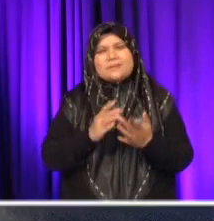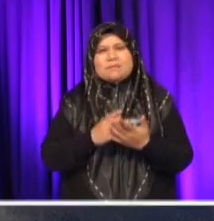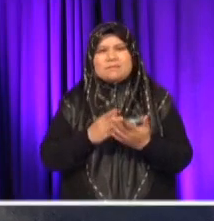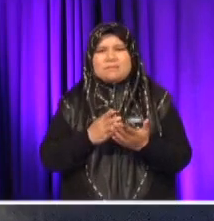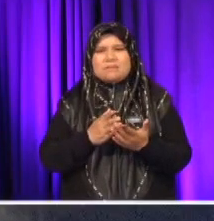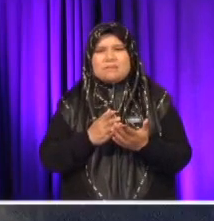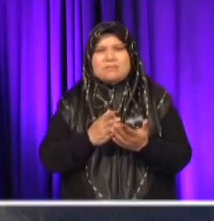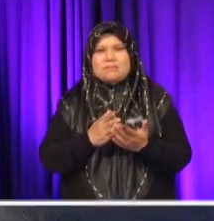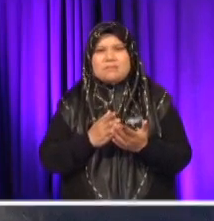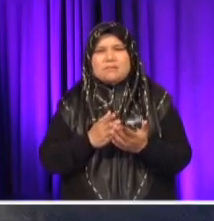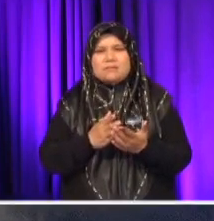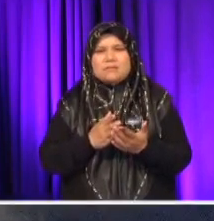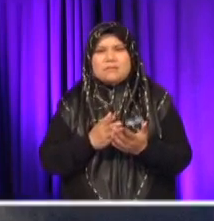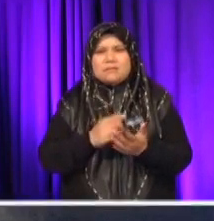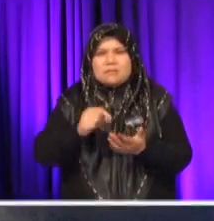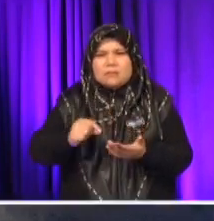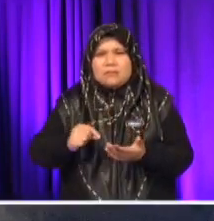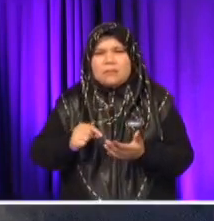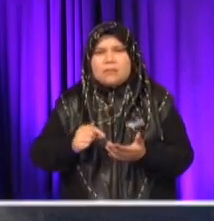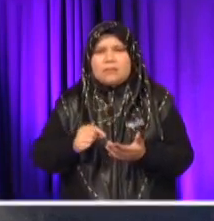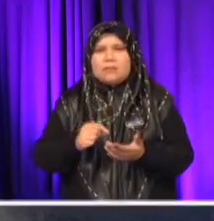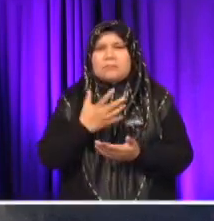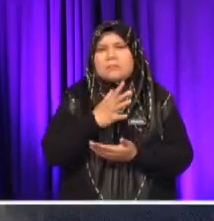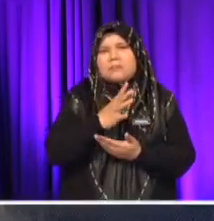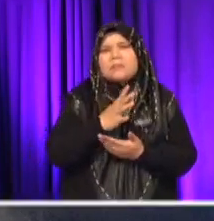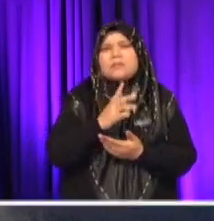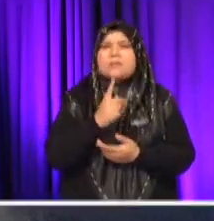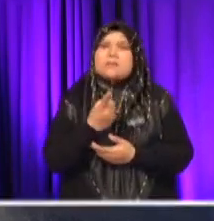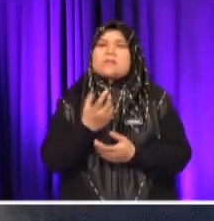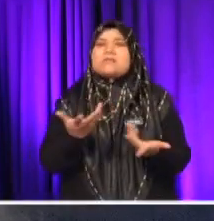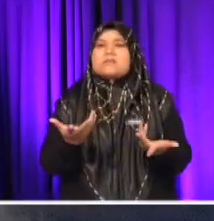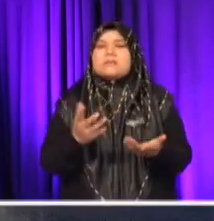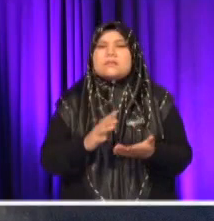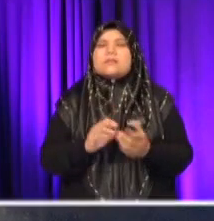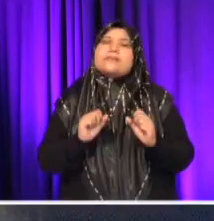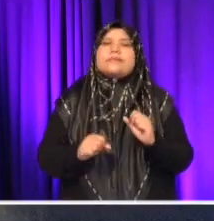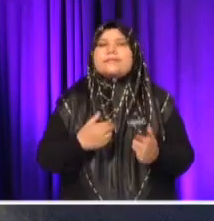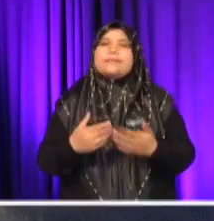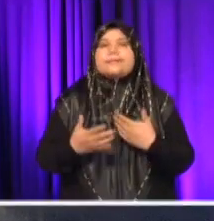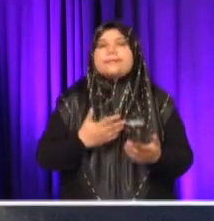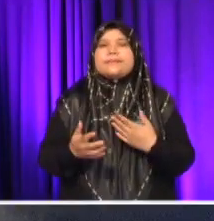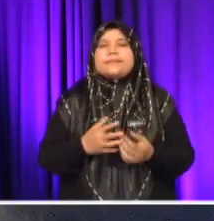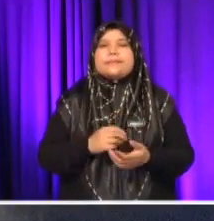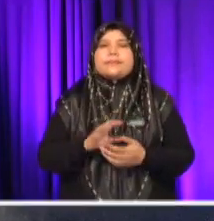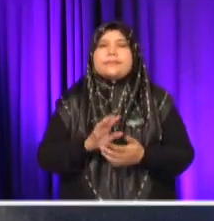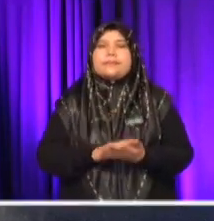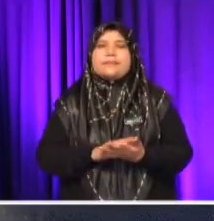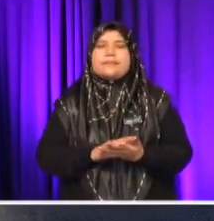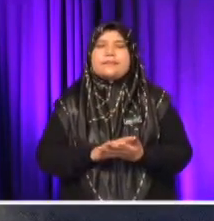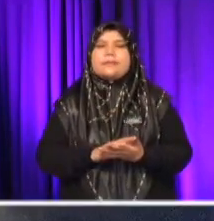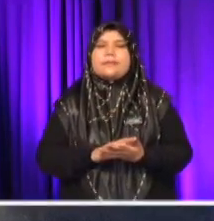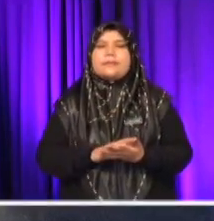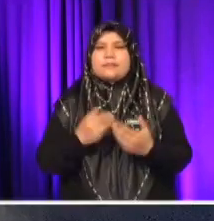accidentally writes 51 words? No problem with that. Don't worry about that. Issue. Yes, no issue. Yeah. And